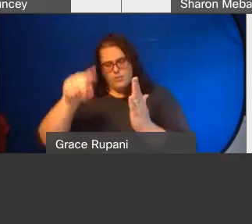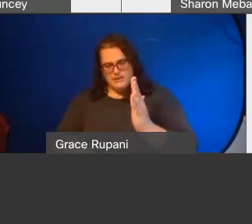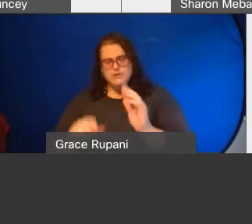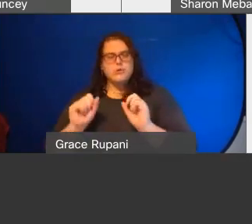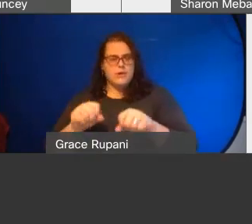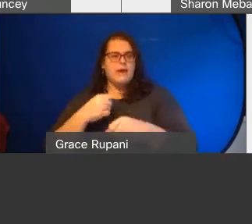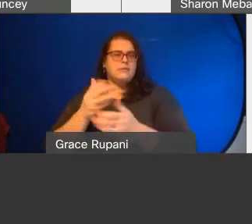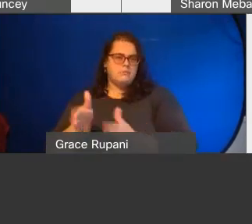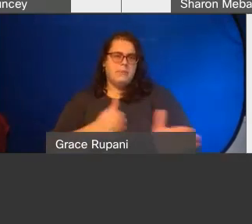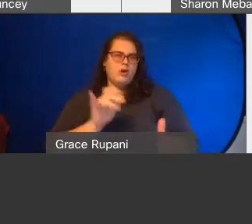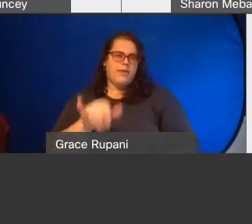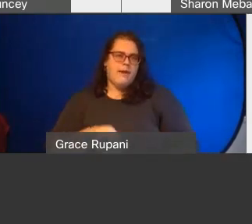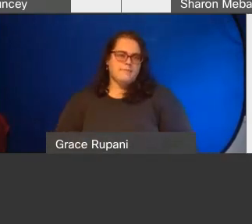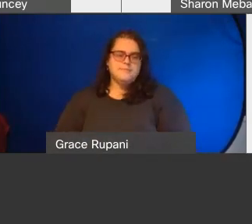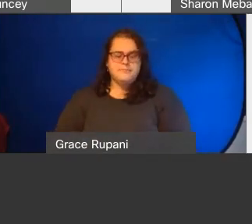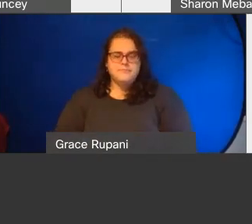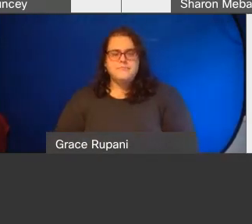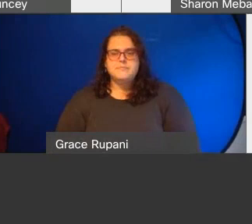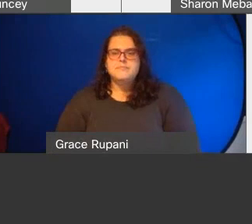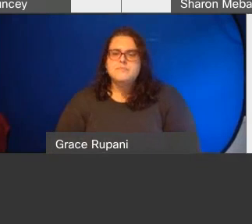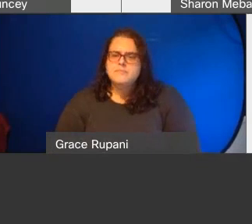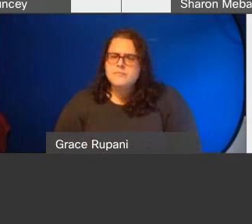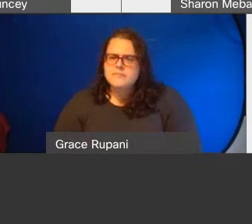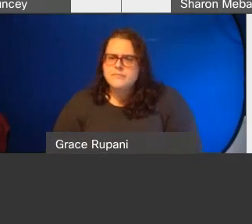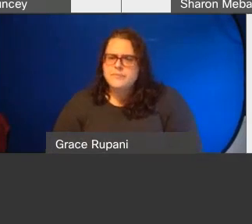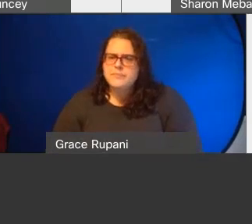Let's see, there was a second part to that question.